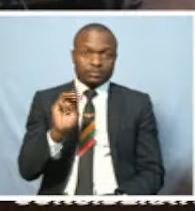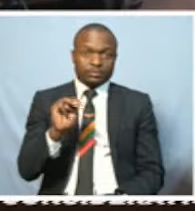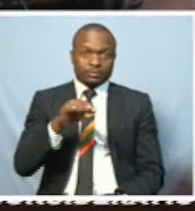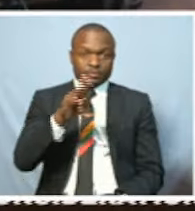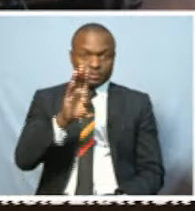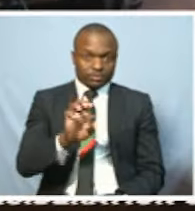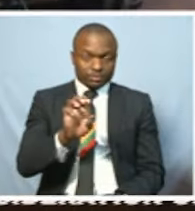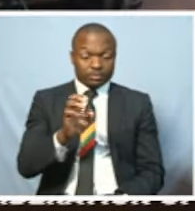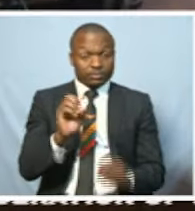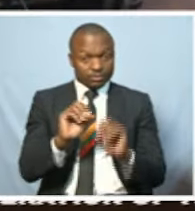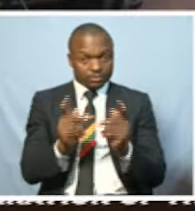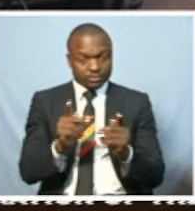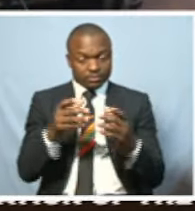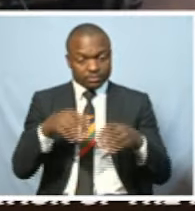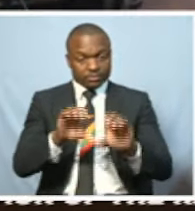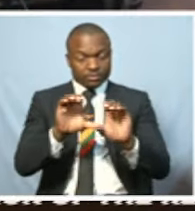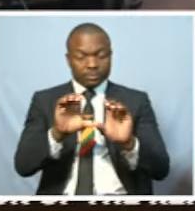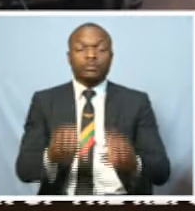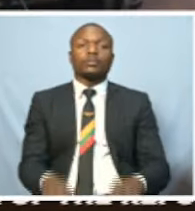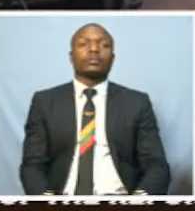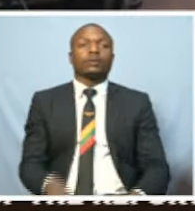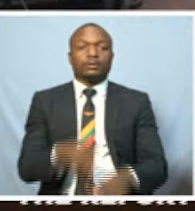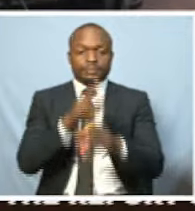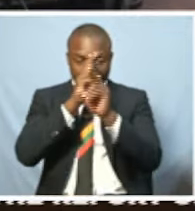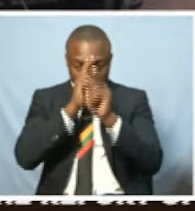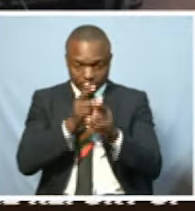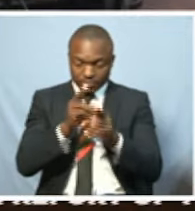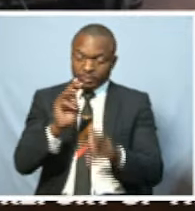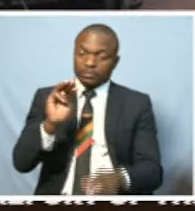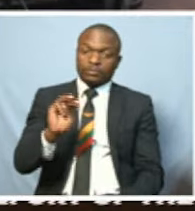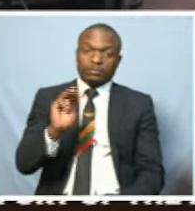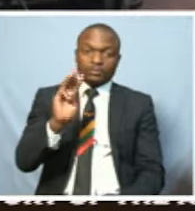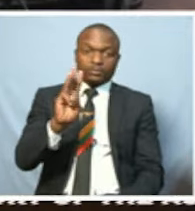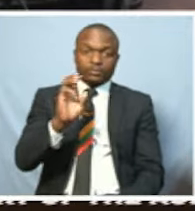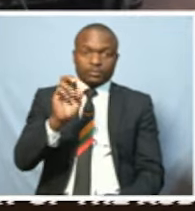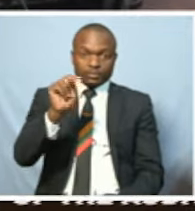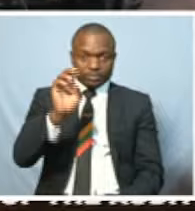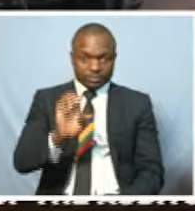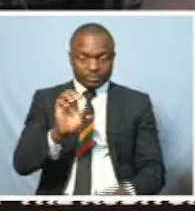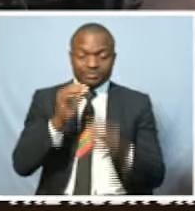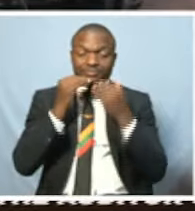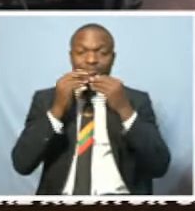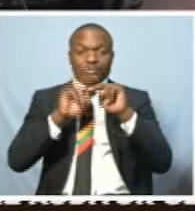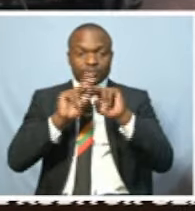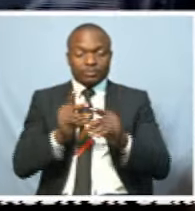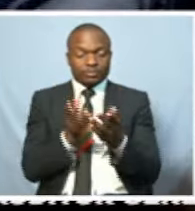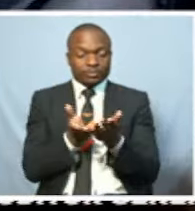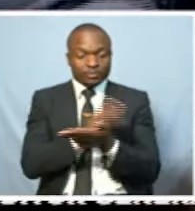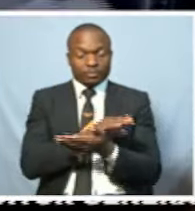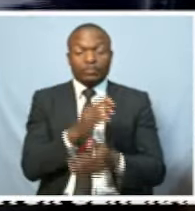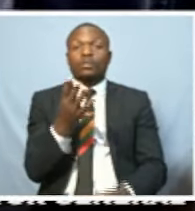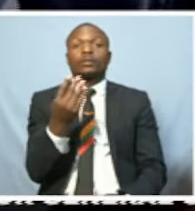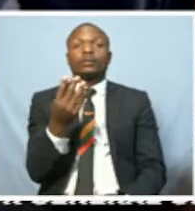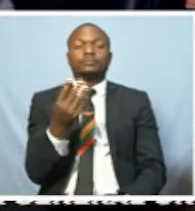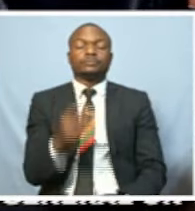All right, we make progress. Honorable Mwene. Thank you very much, Chair. Page 14. 14.